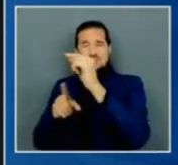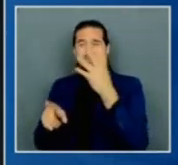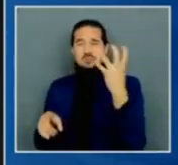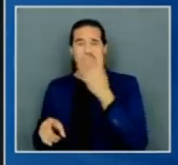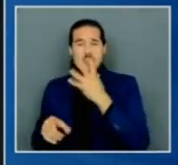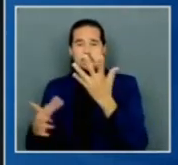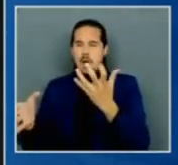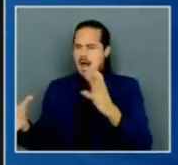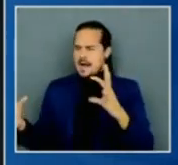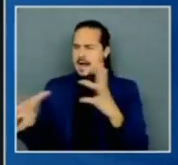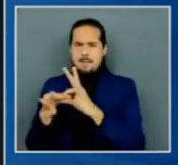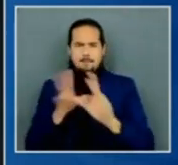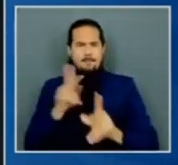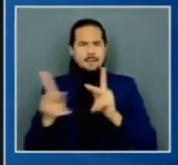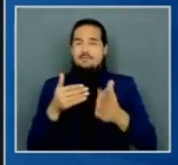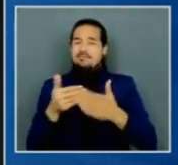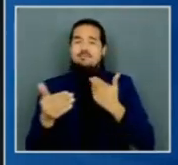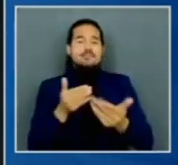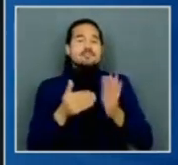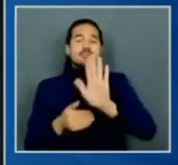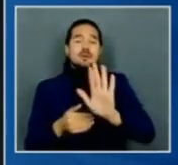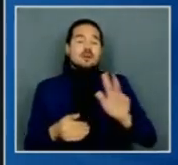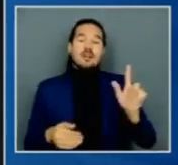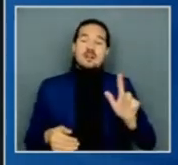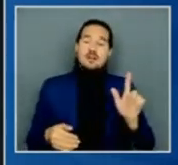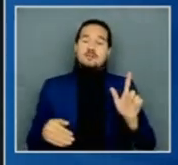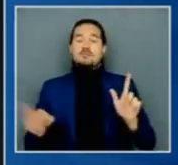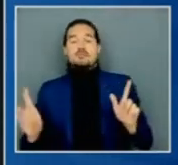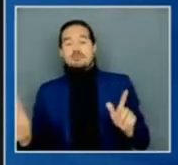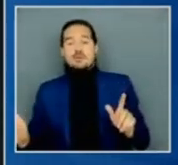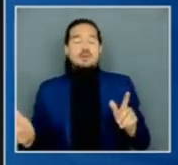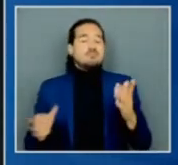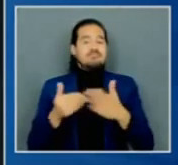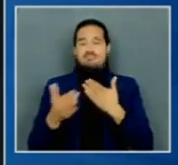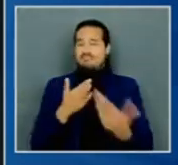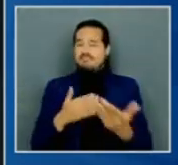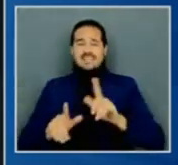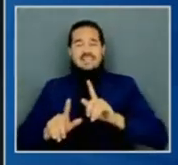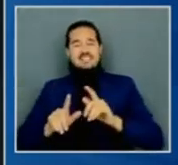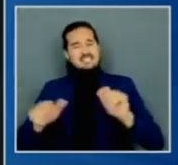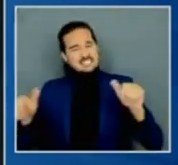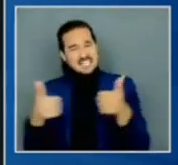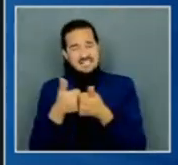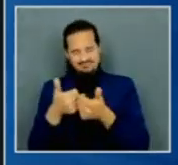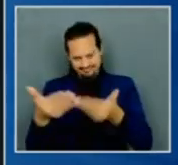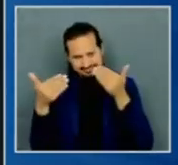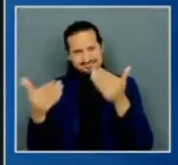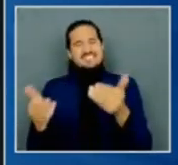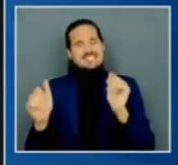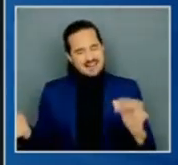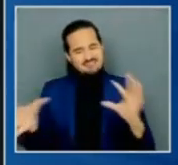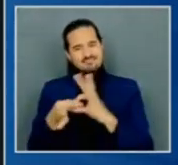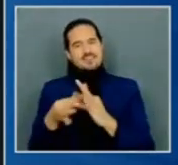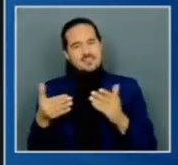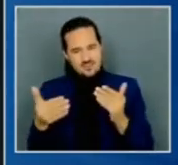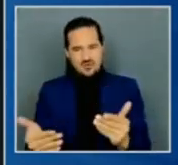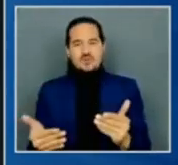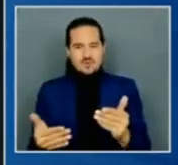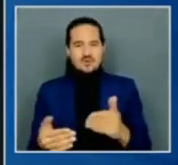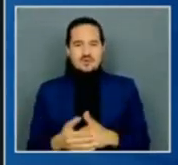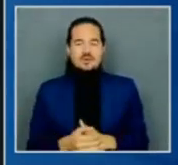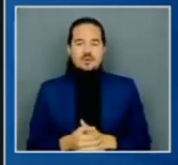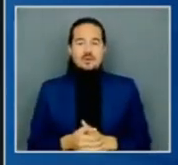to uniting people across party lines and meeting our challenges together. He is a trailblazing